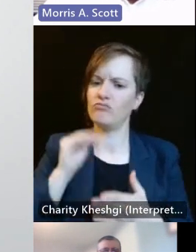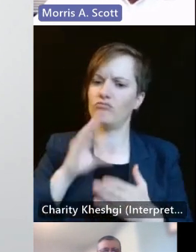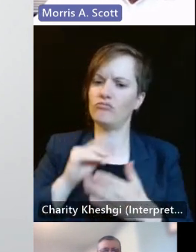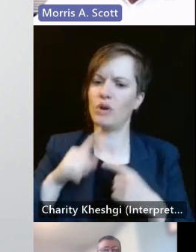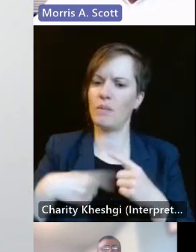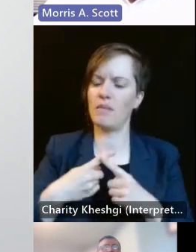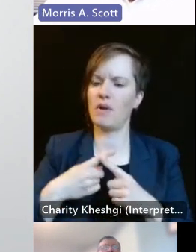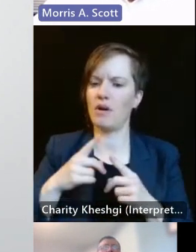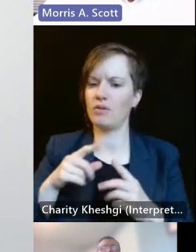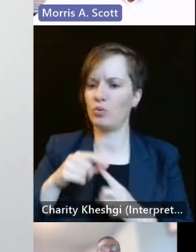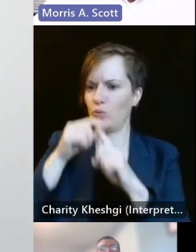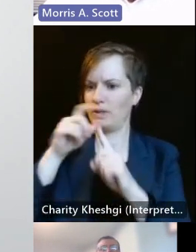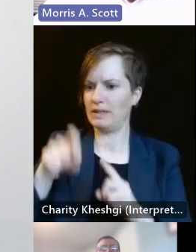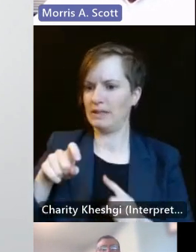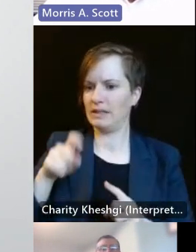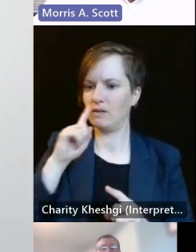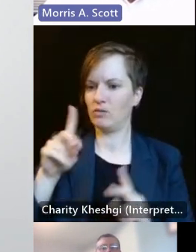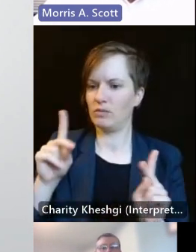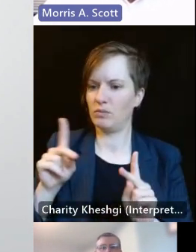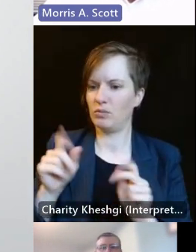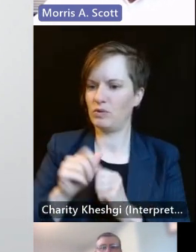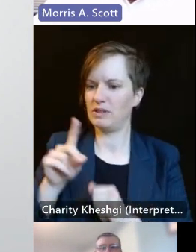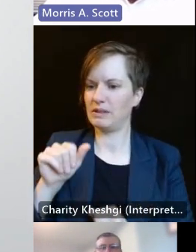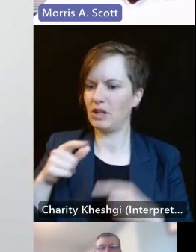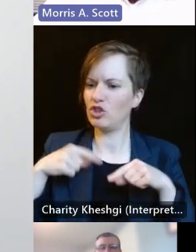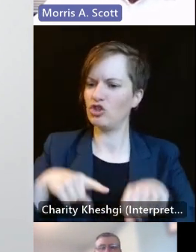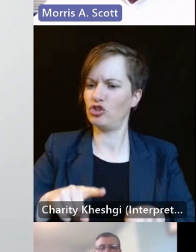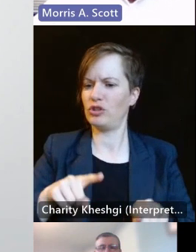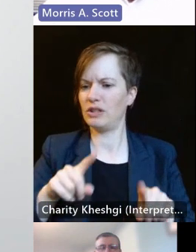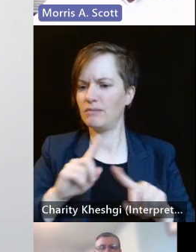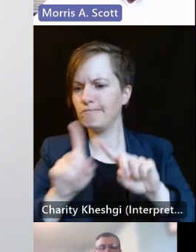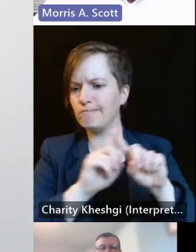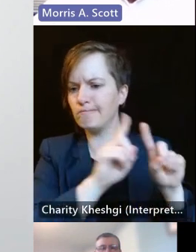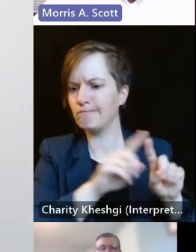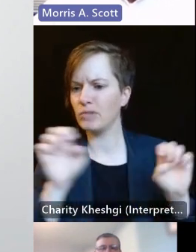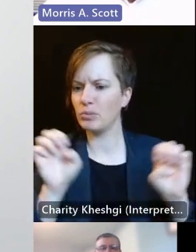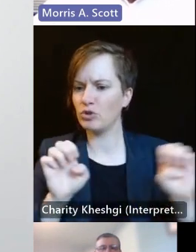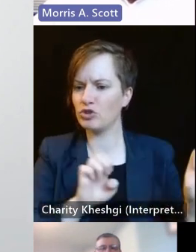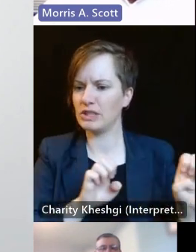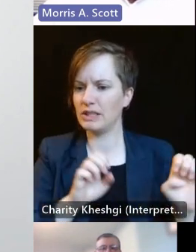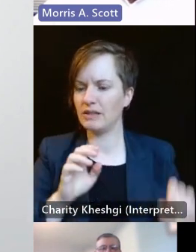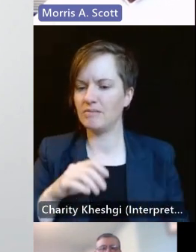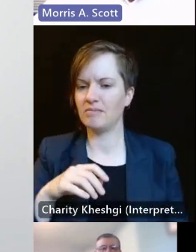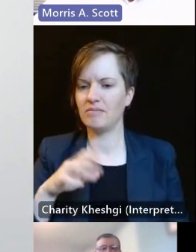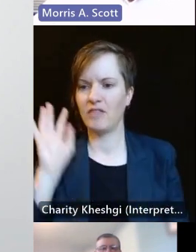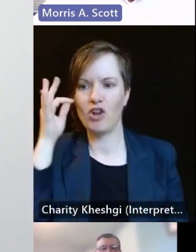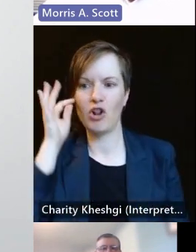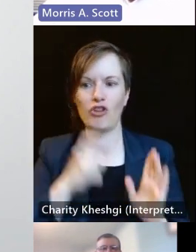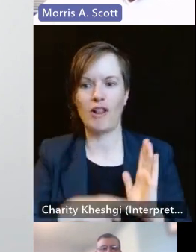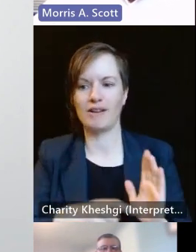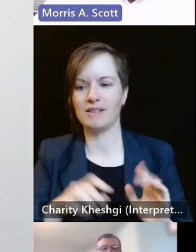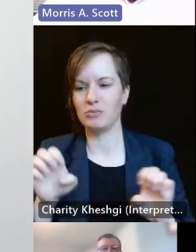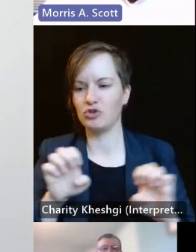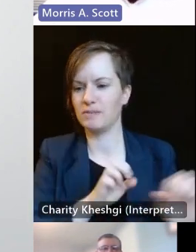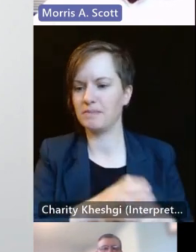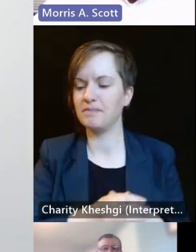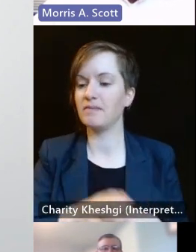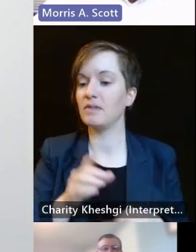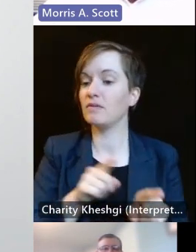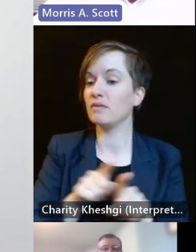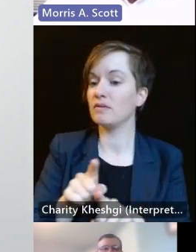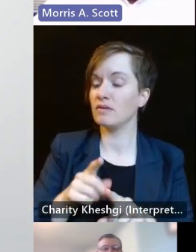public emergencies. We're going to learn about the federal legal rights of people with disabilities to have